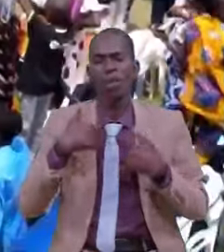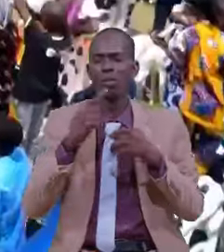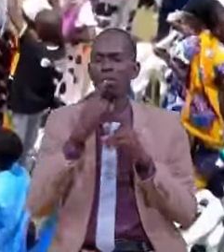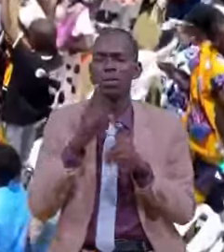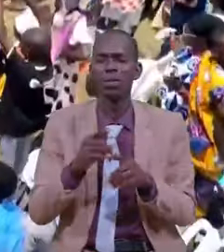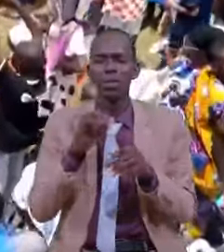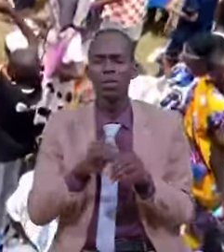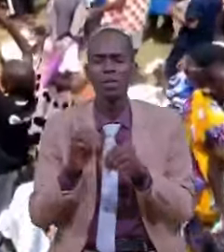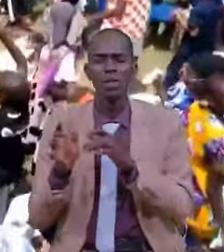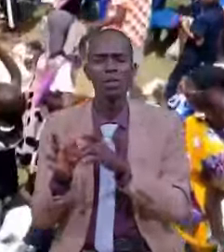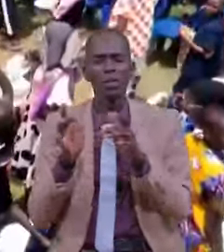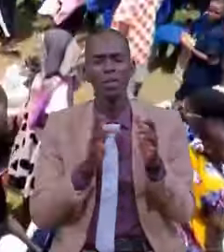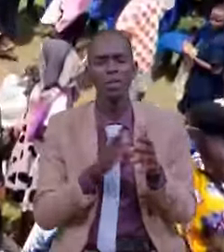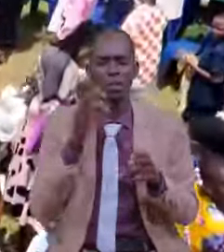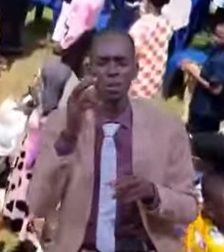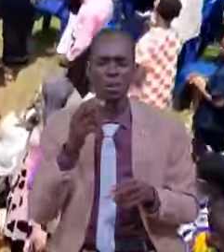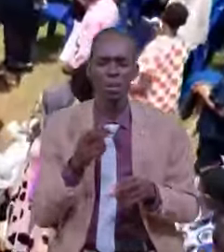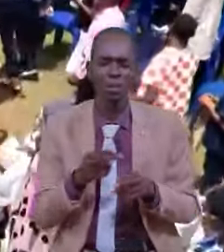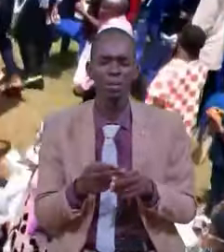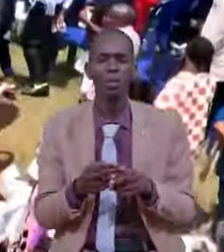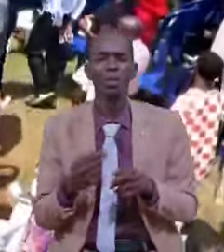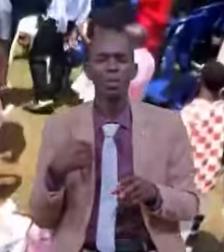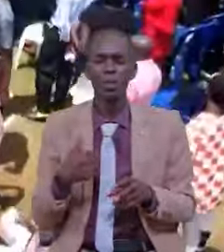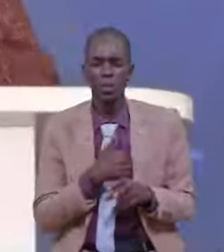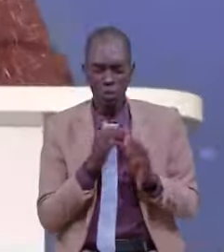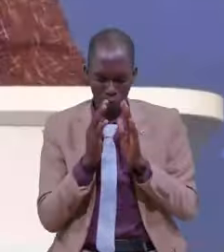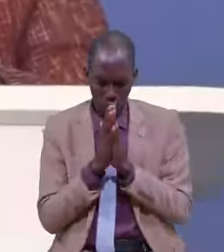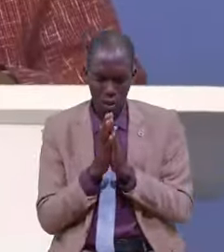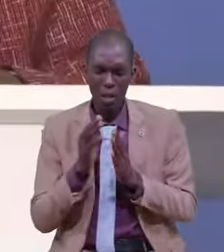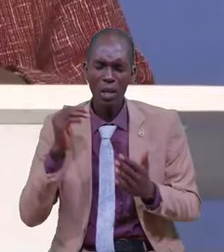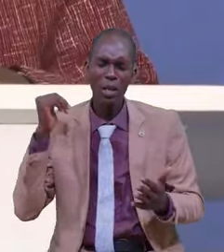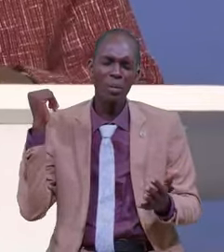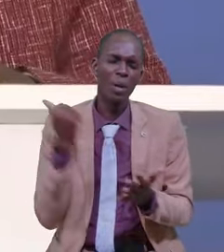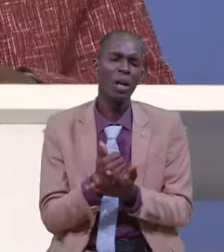In Jesus' name we pray.